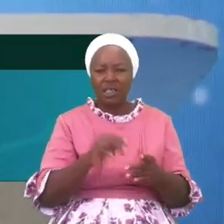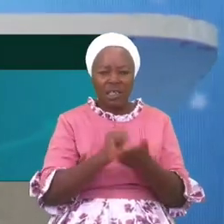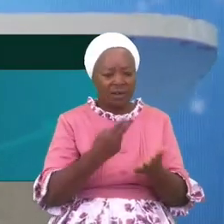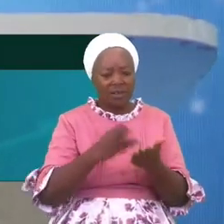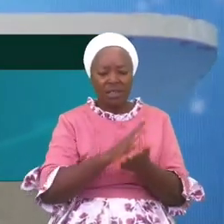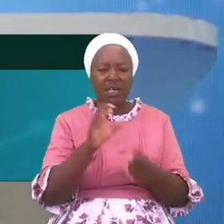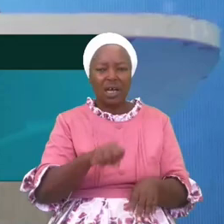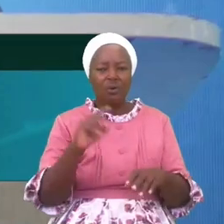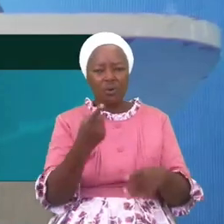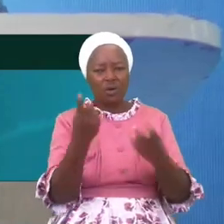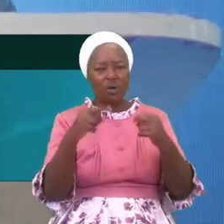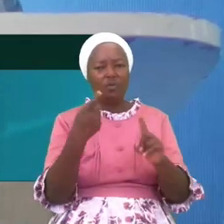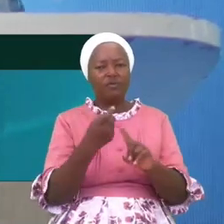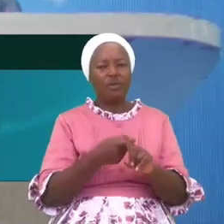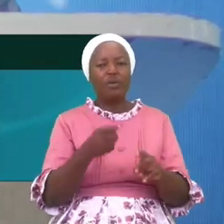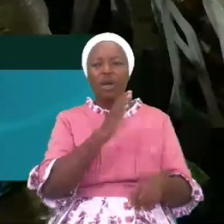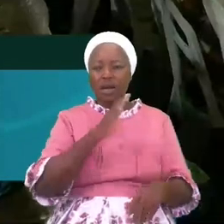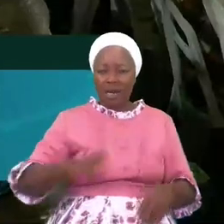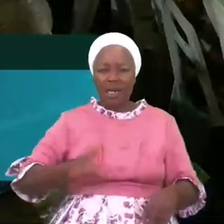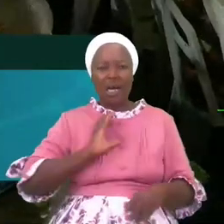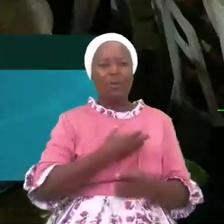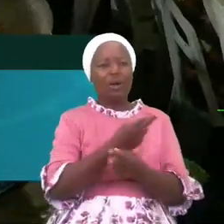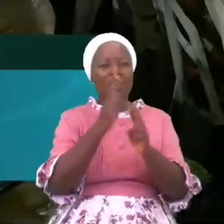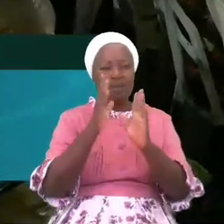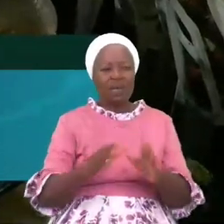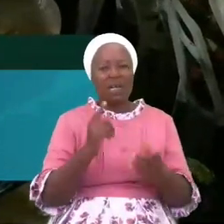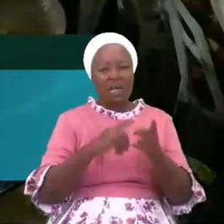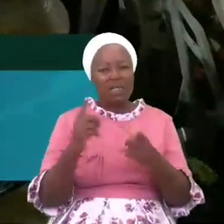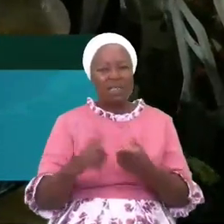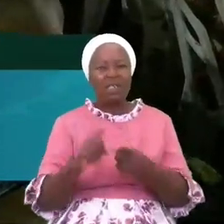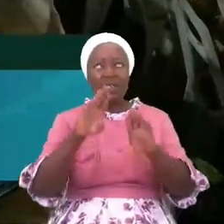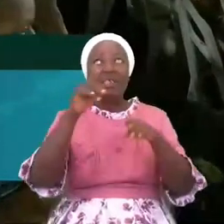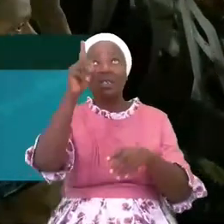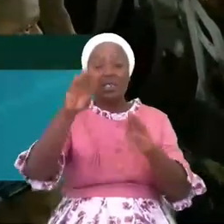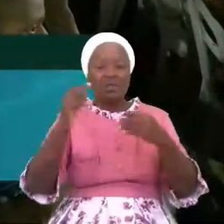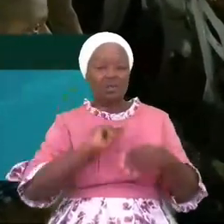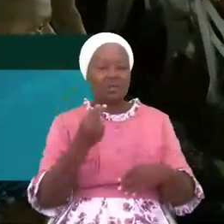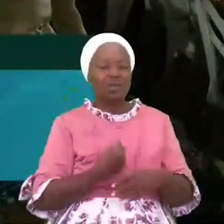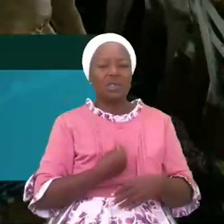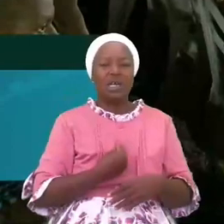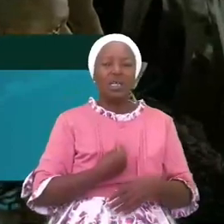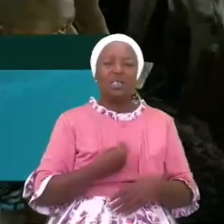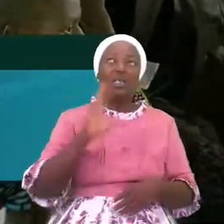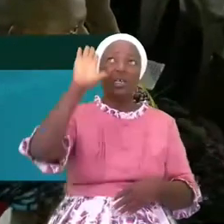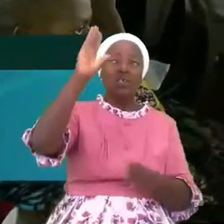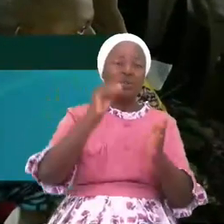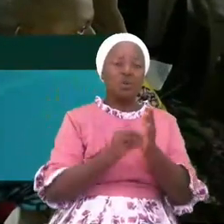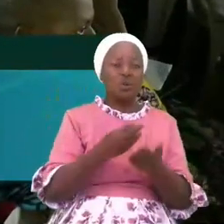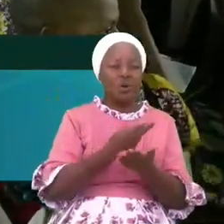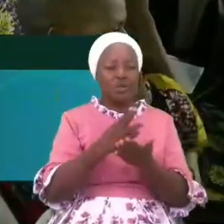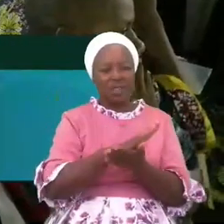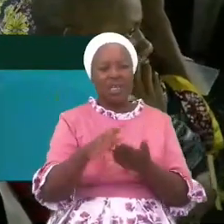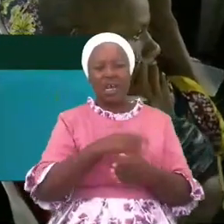his righteousness, and he takes our righteousness, our unrighteousness, our sin away. And he says, hearken, listen,